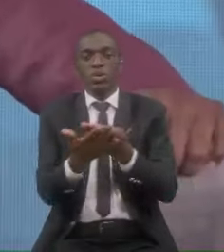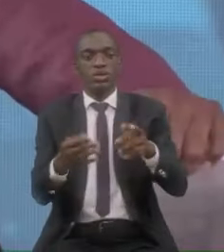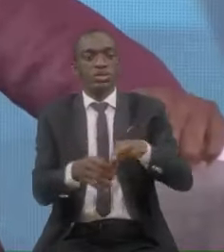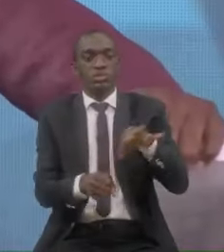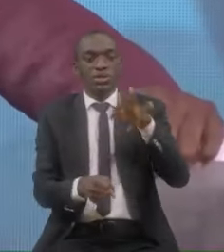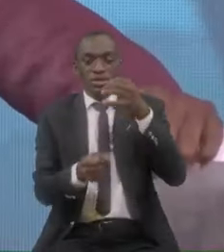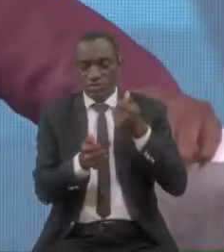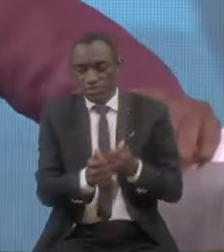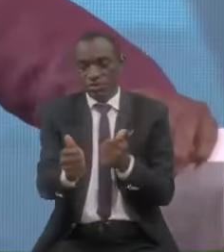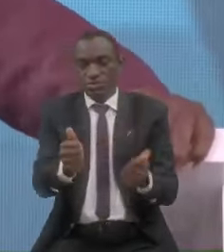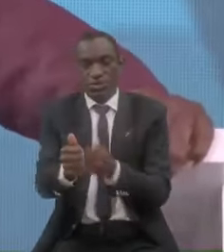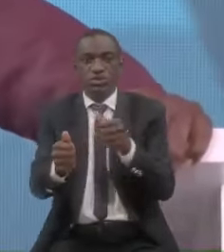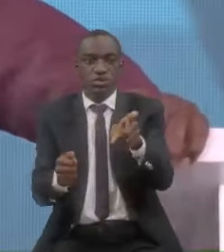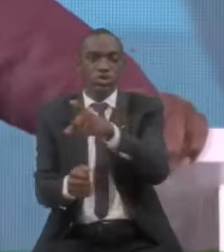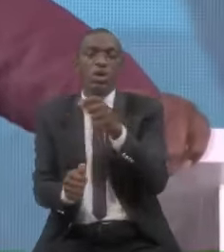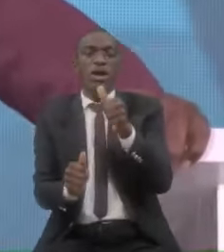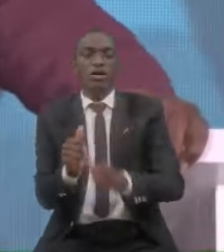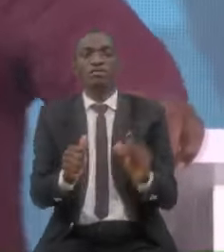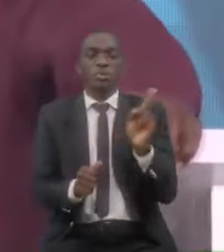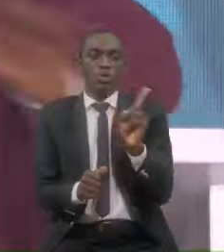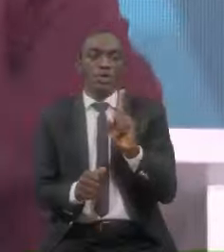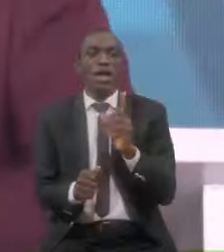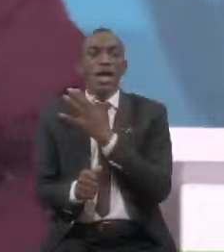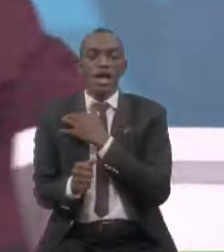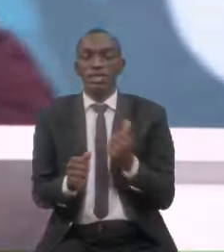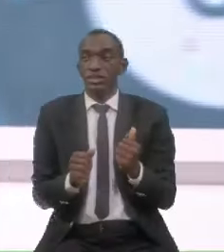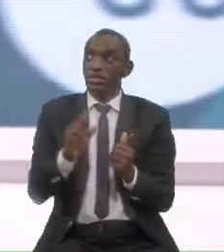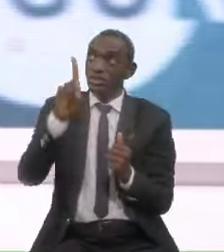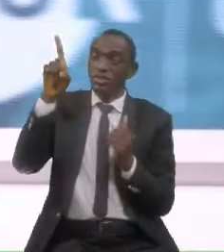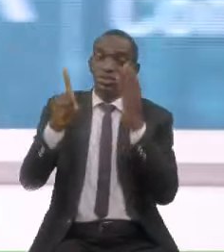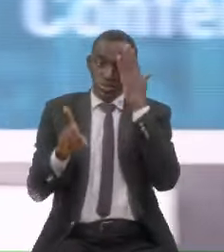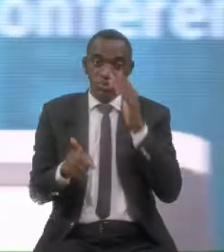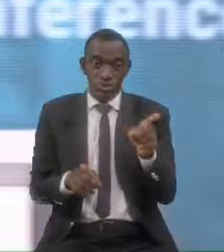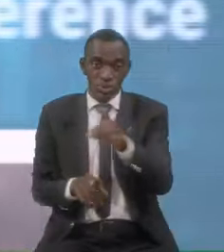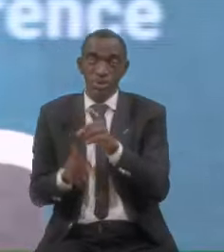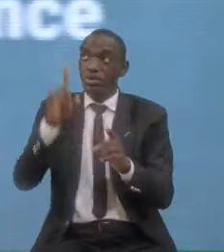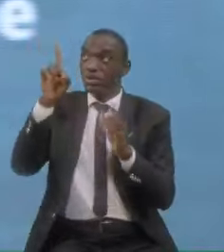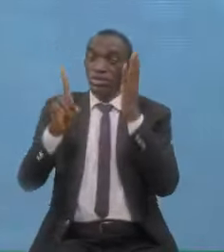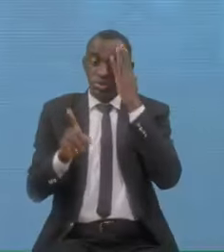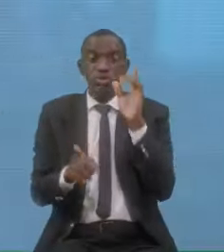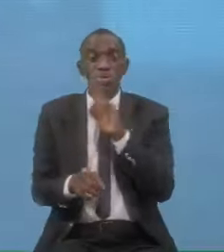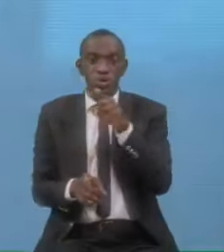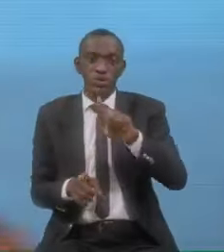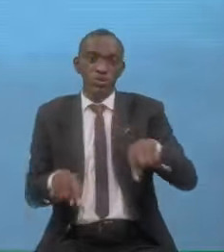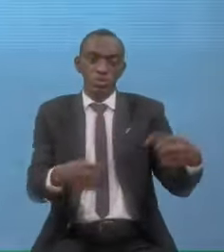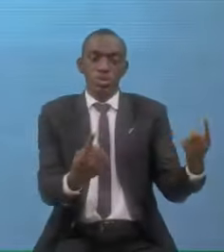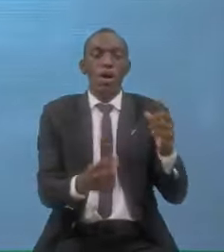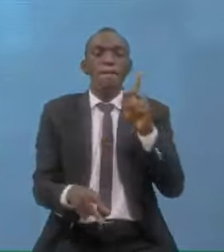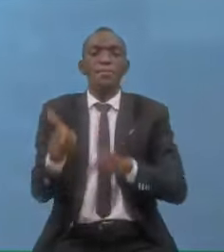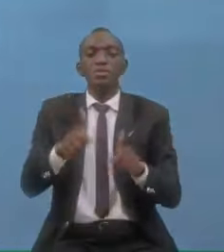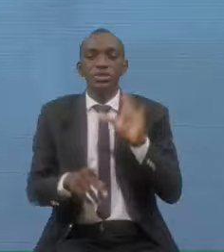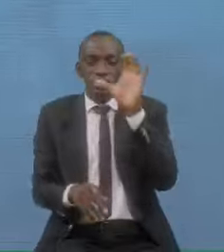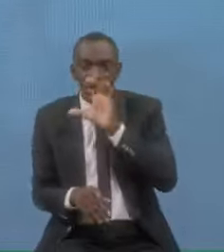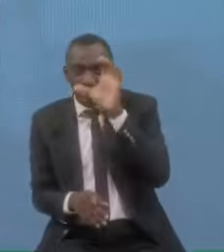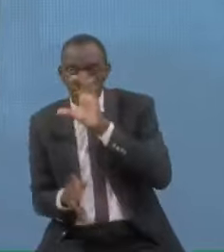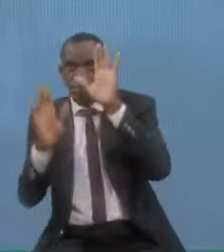about. He knows you. And he knows where we go. The people that are looking for miracles, by all